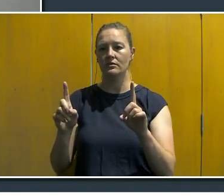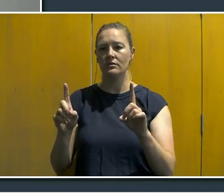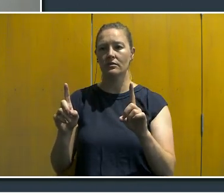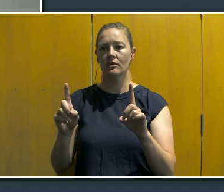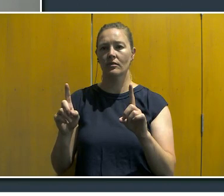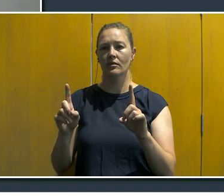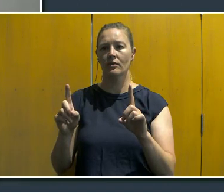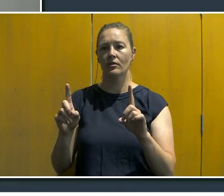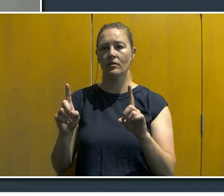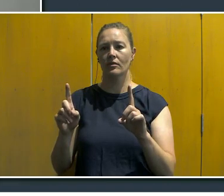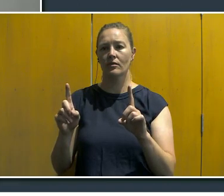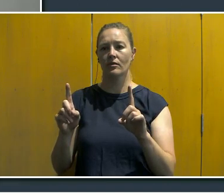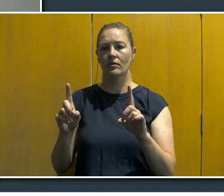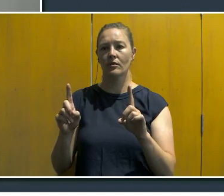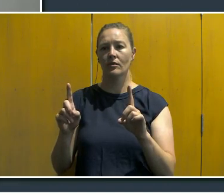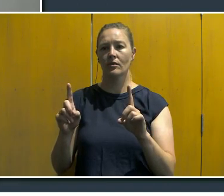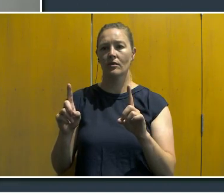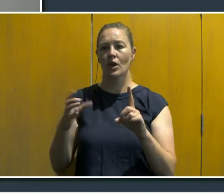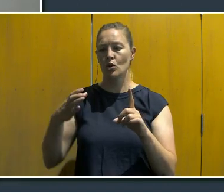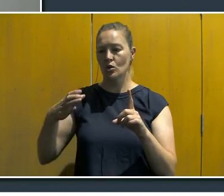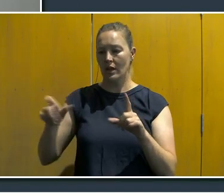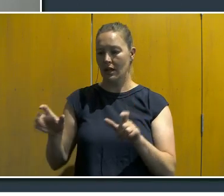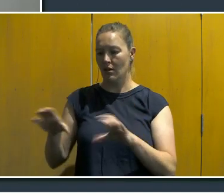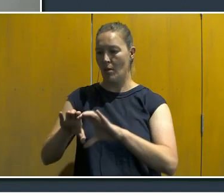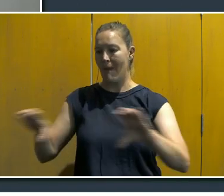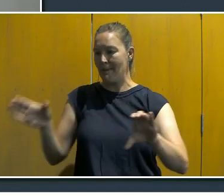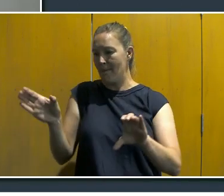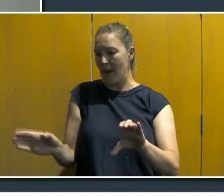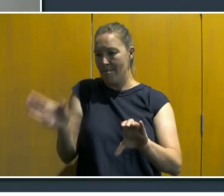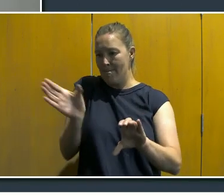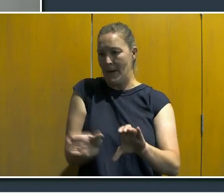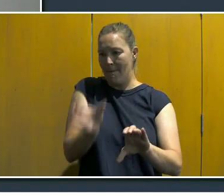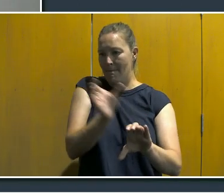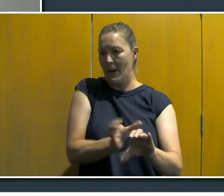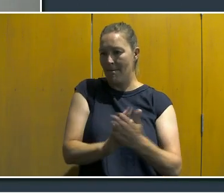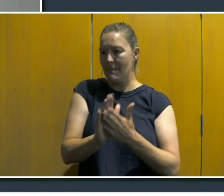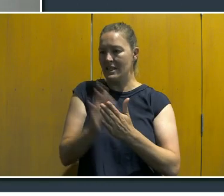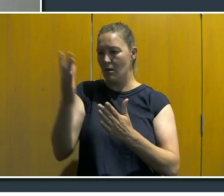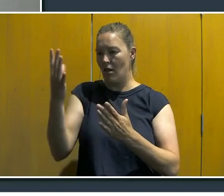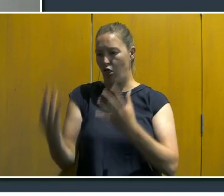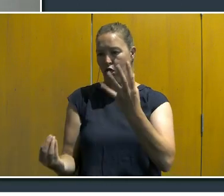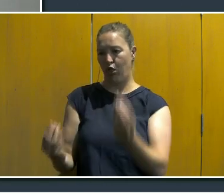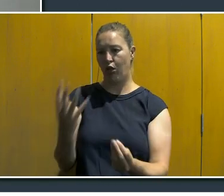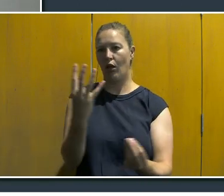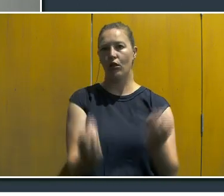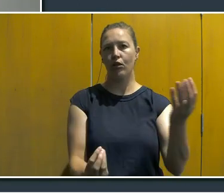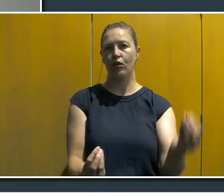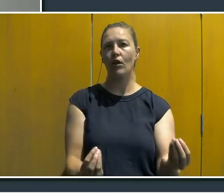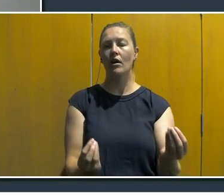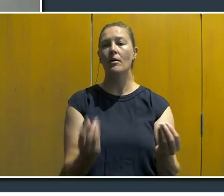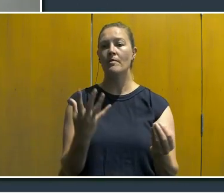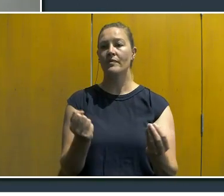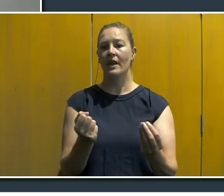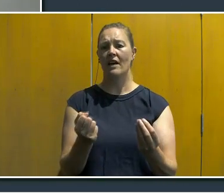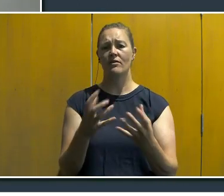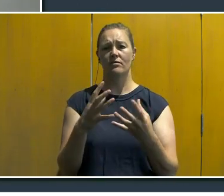which are allowing the road surface to drop through in heavy rain. There's already had a major hole with the water spout years